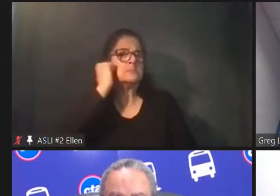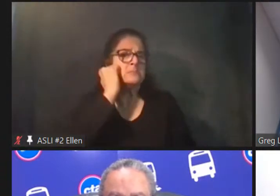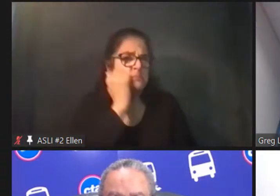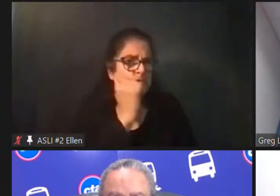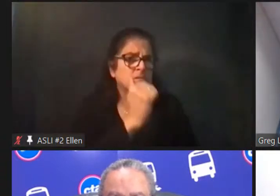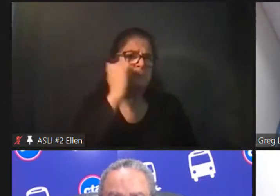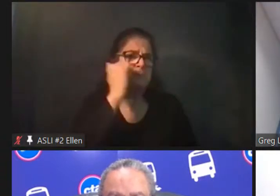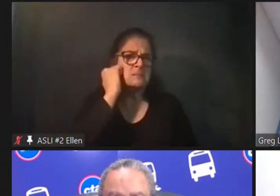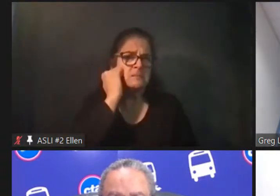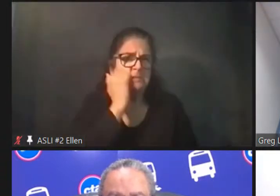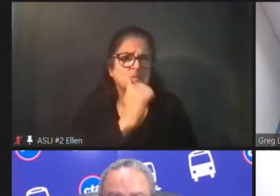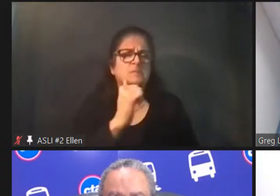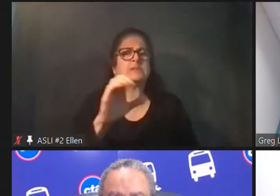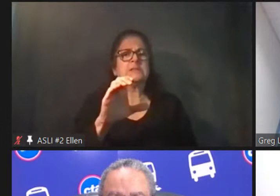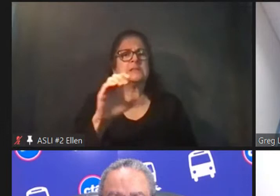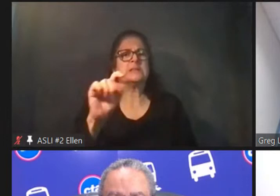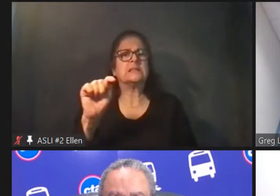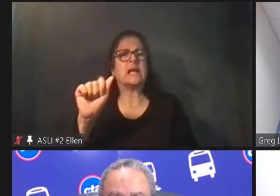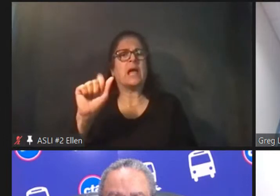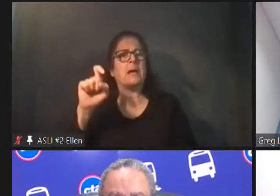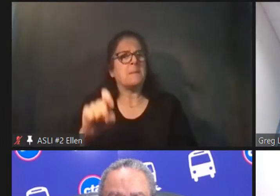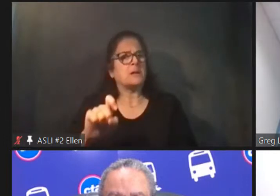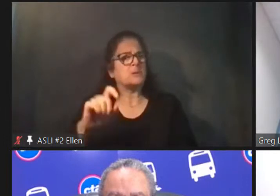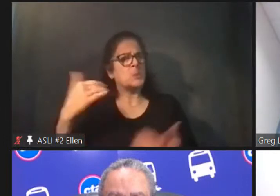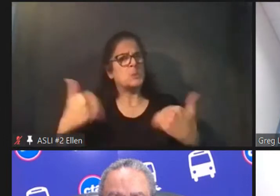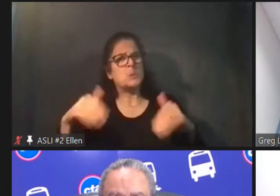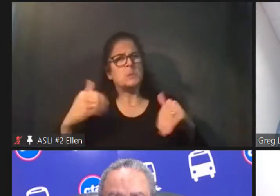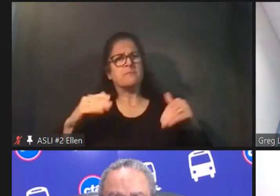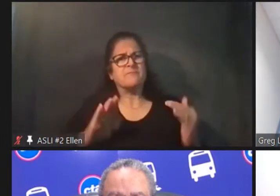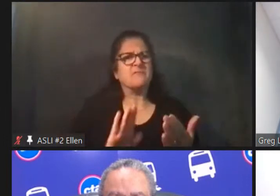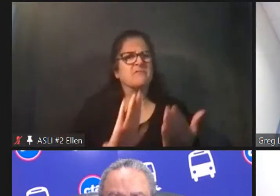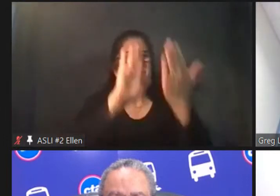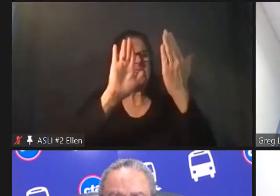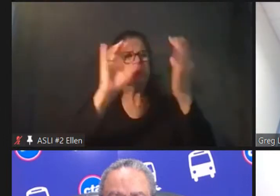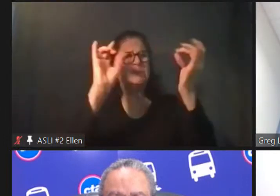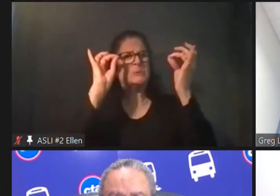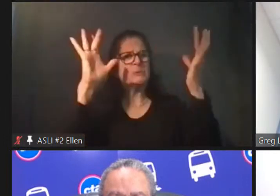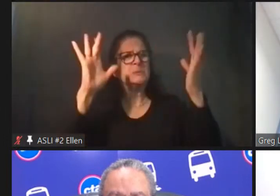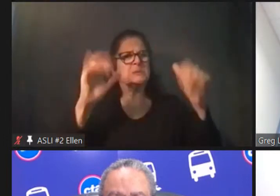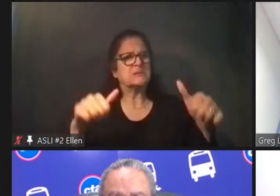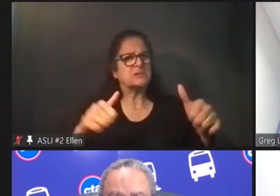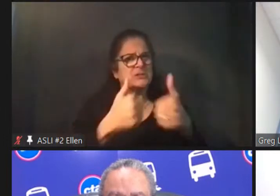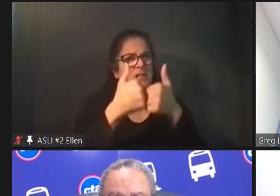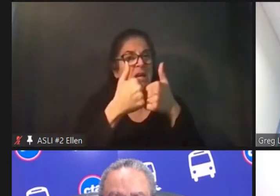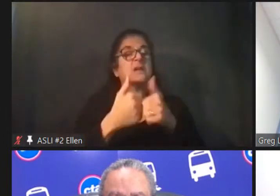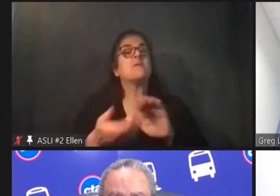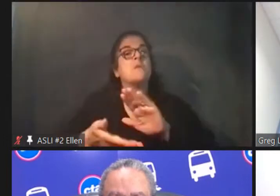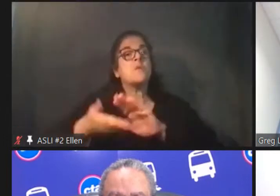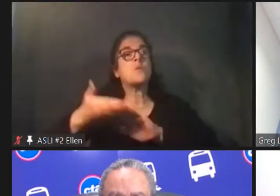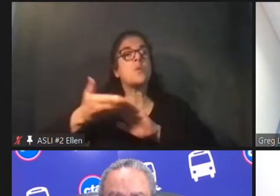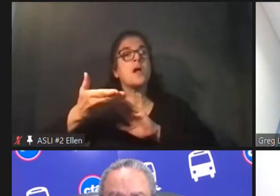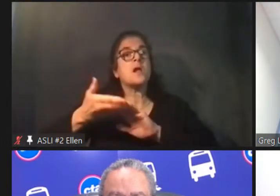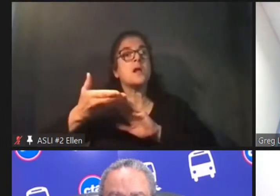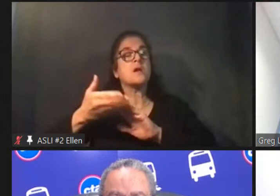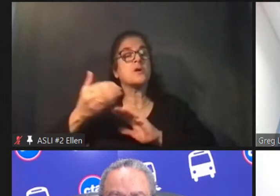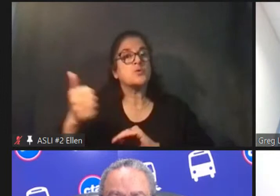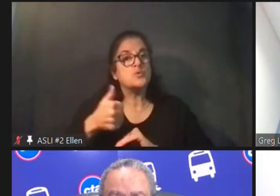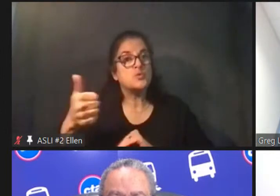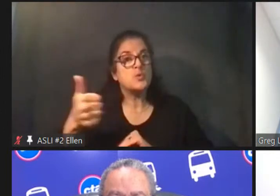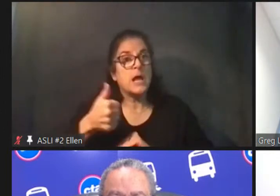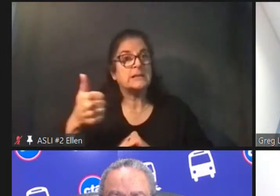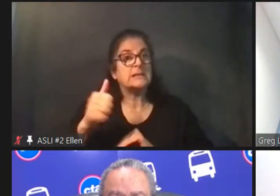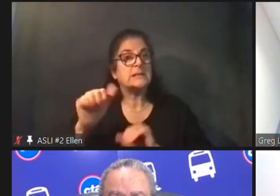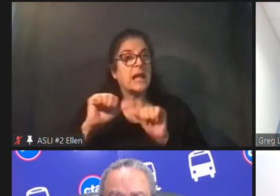address unprecedented challenges. Running a transit agency during normal times is a Herculean